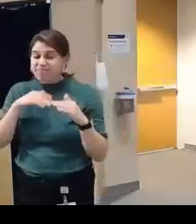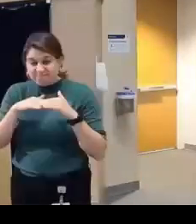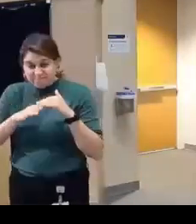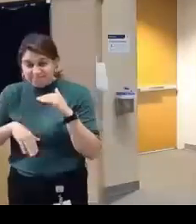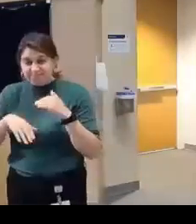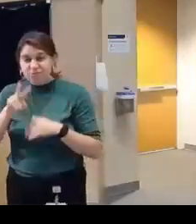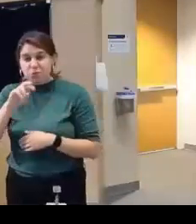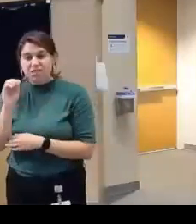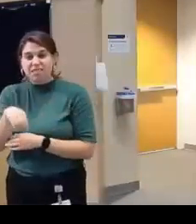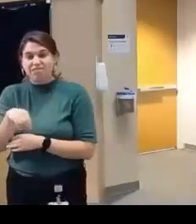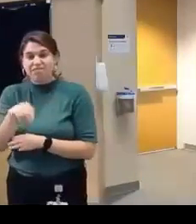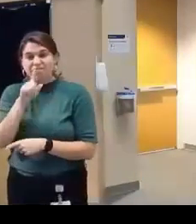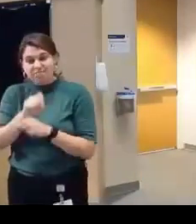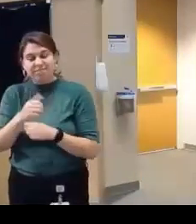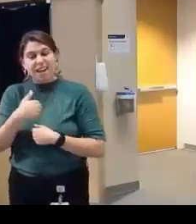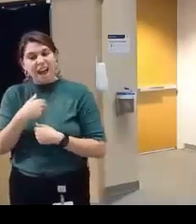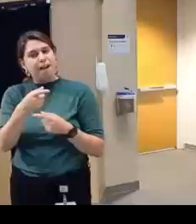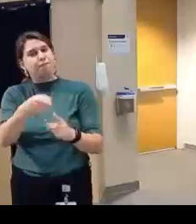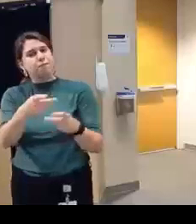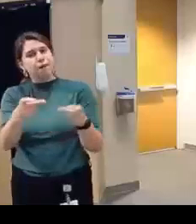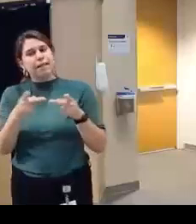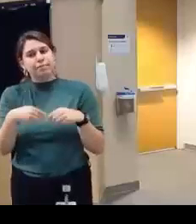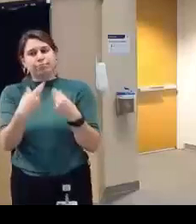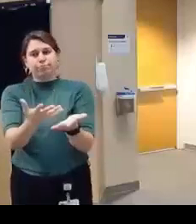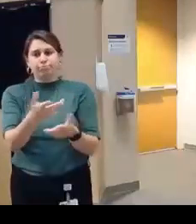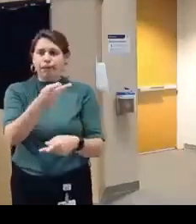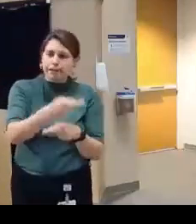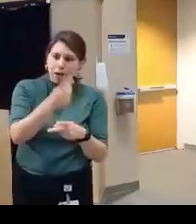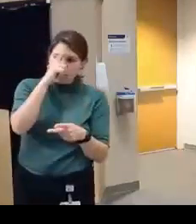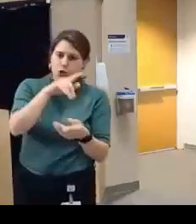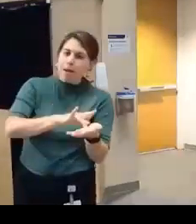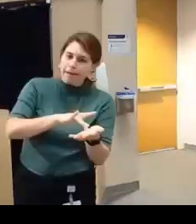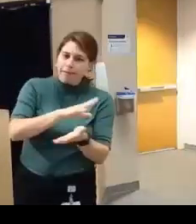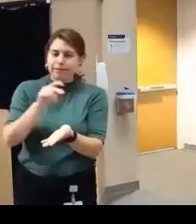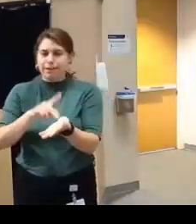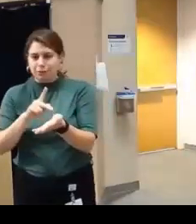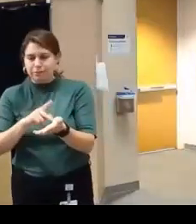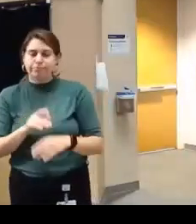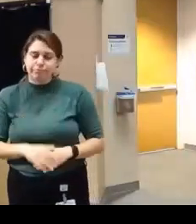of hospitals have a place where you can deliver concomitant medical and psychiatric care.